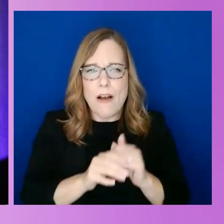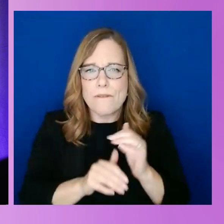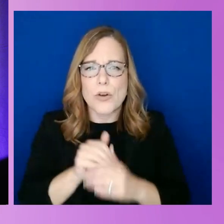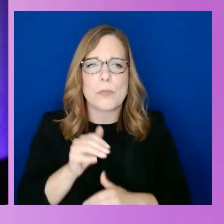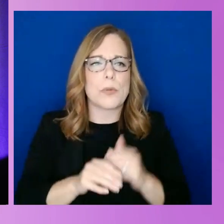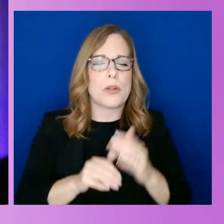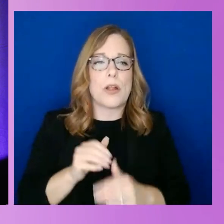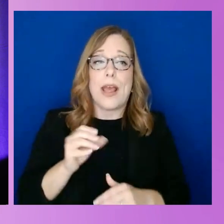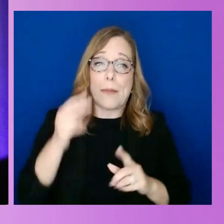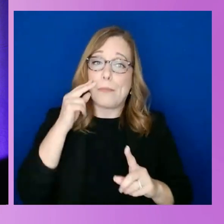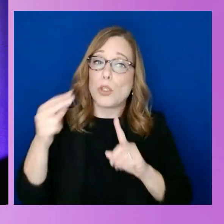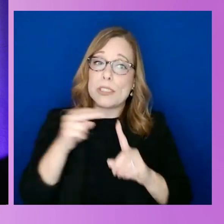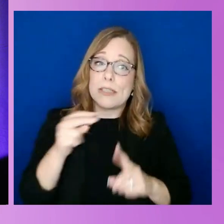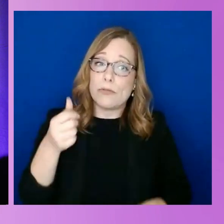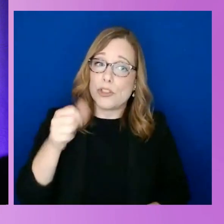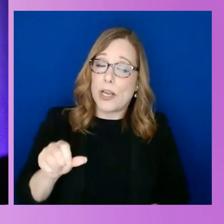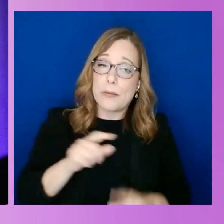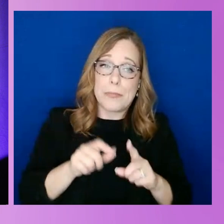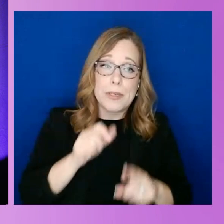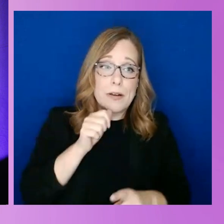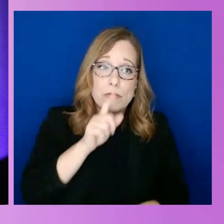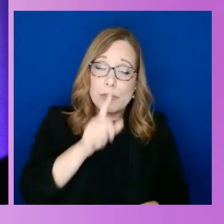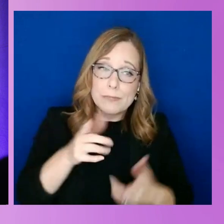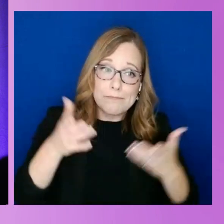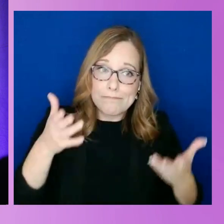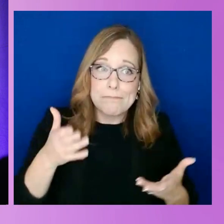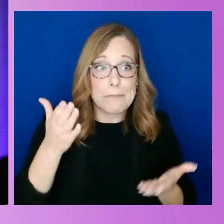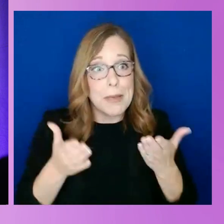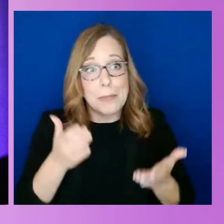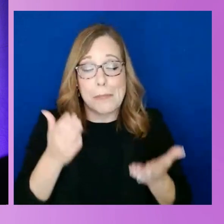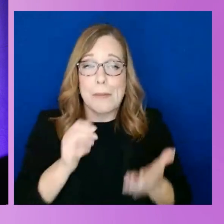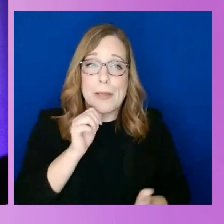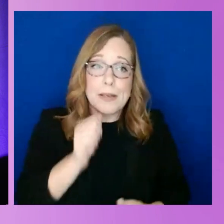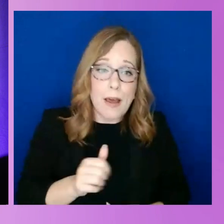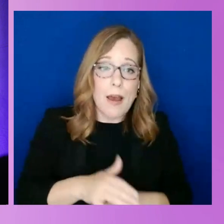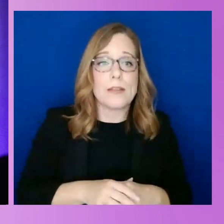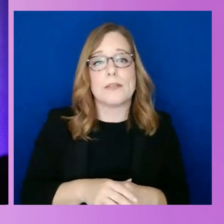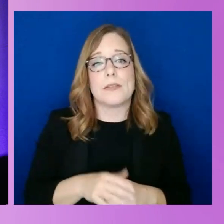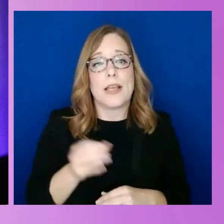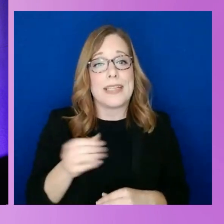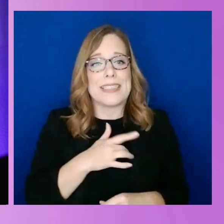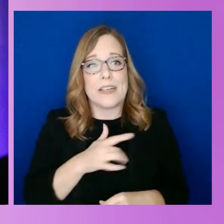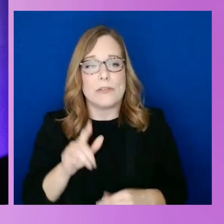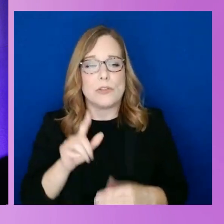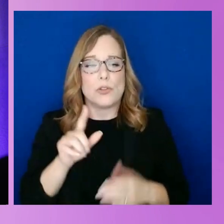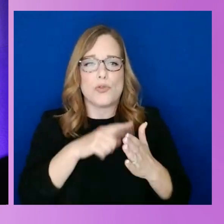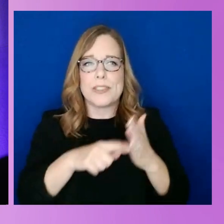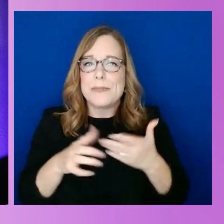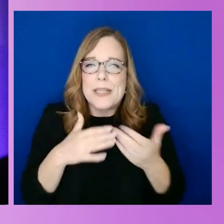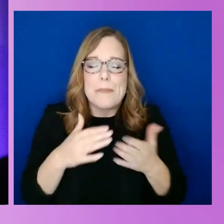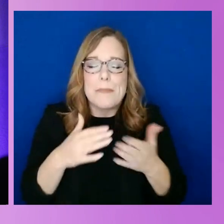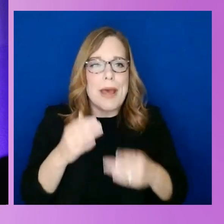matter, sensitivity to criticism, even when it's well-intentioned and constructive. And when this happens for me, it can really affect